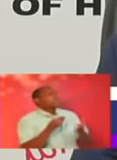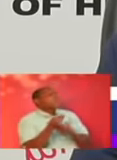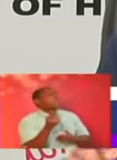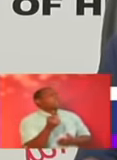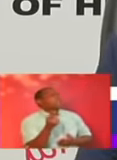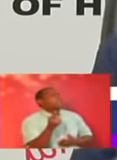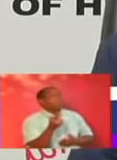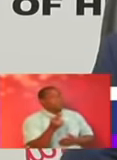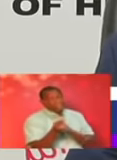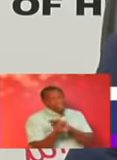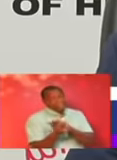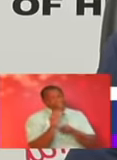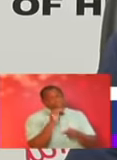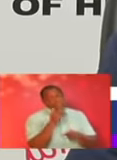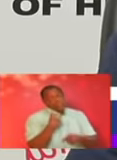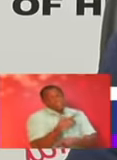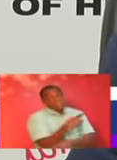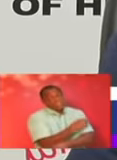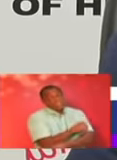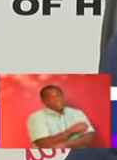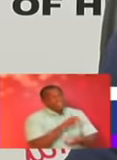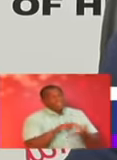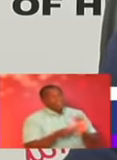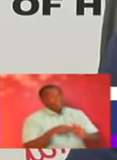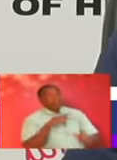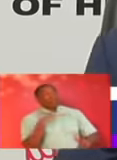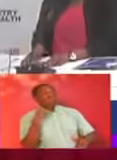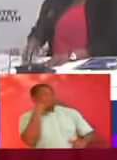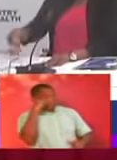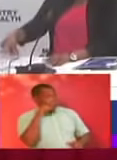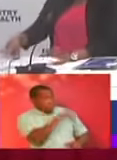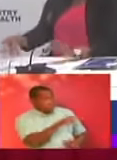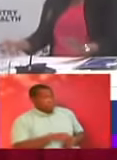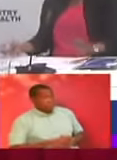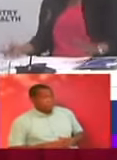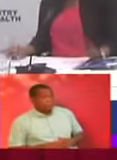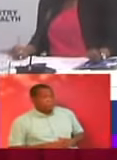representative is a recipe for disaster. Thank you very much.